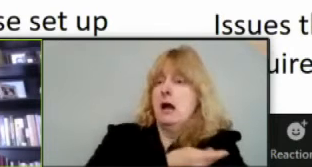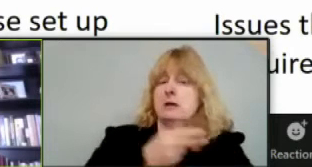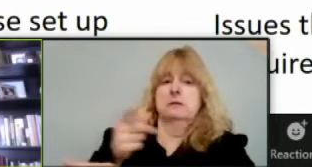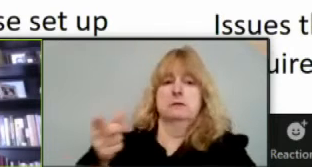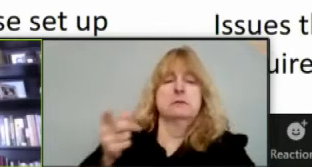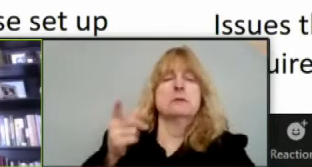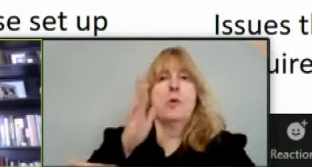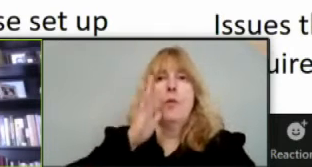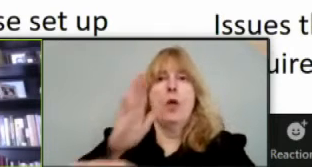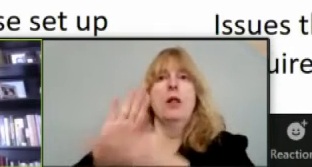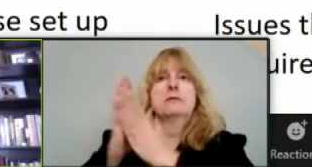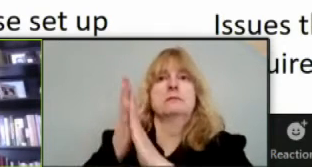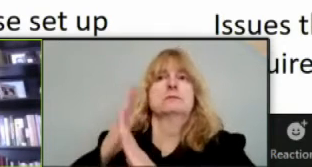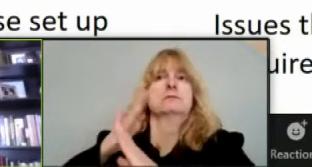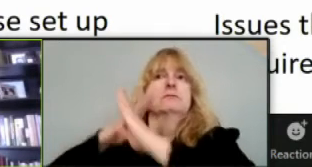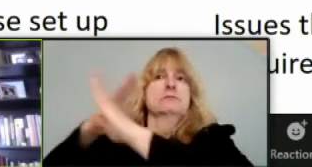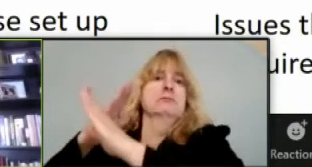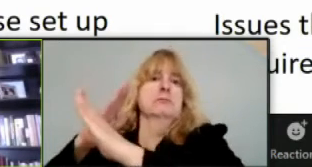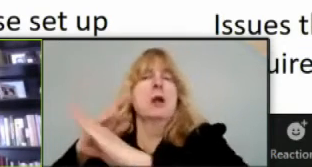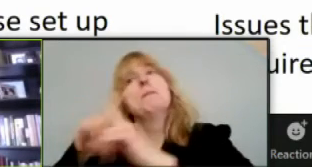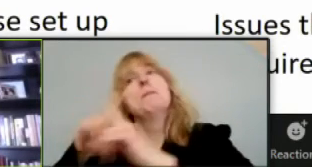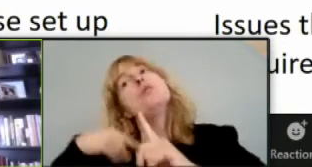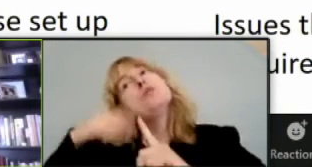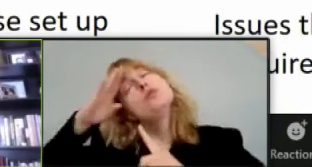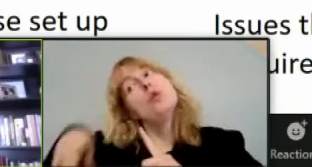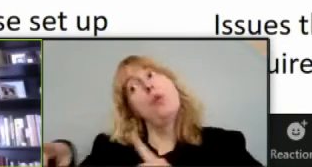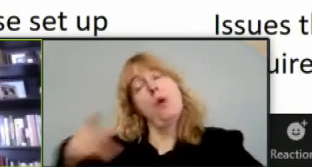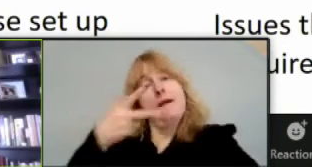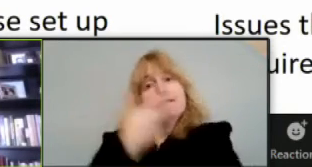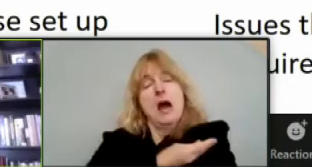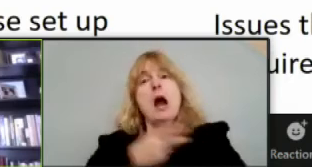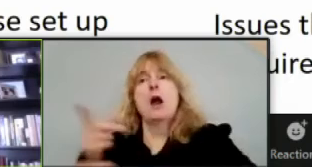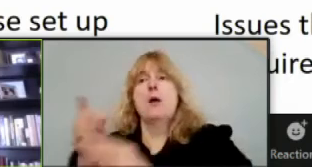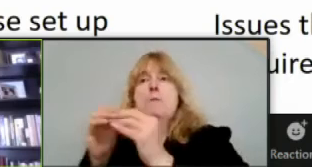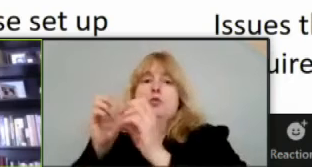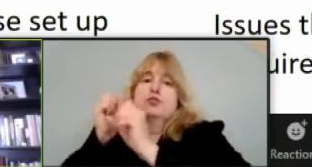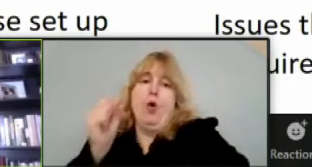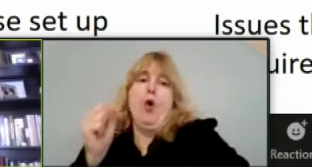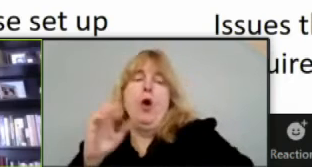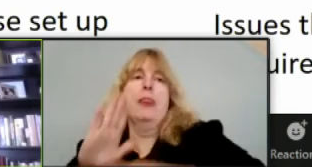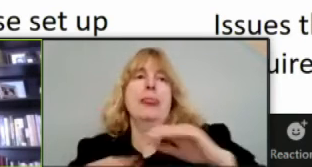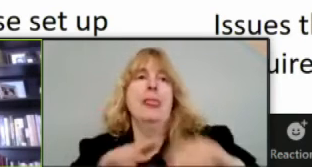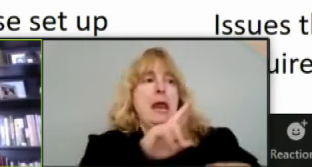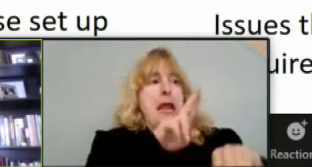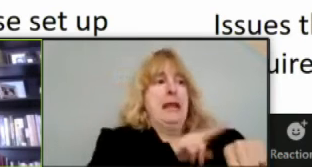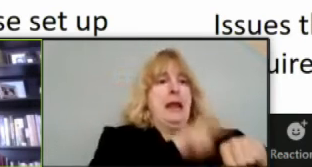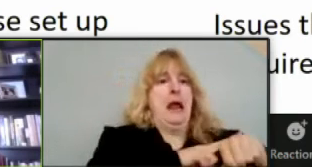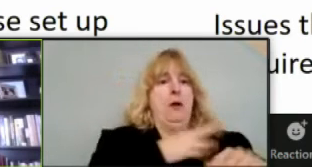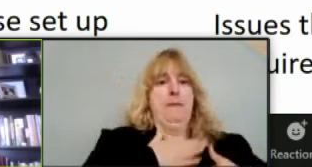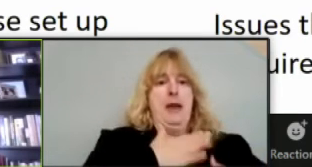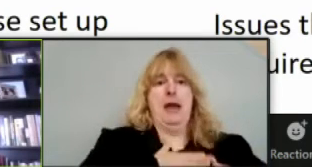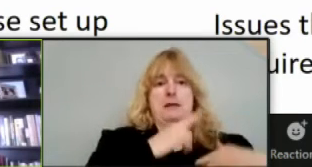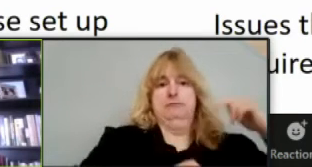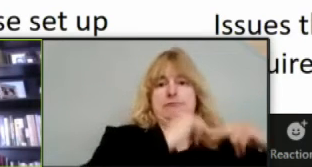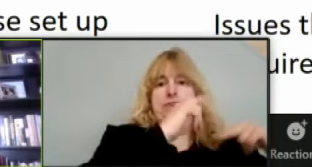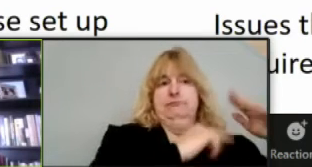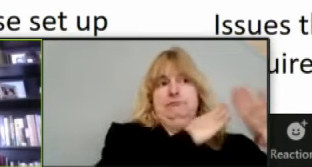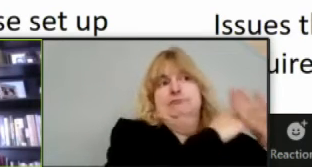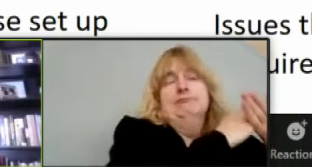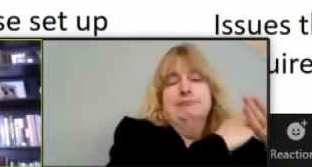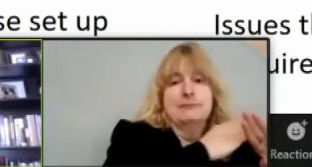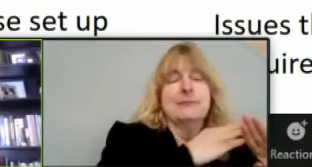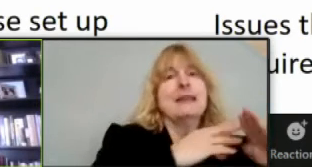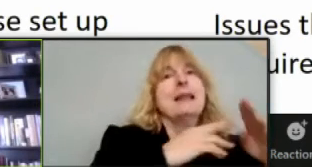vaccine protection is stronger than natural immunity, but we don't know how long either of them last. So to build trust, we